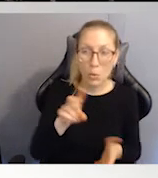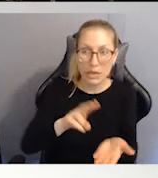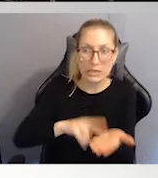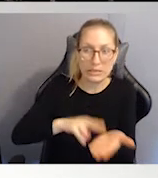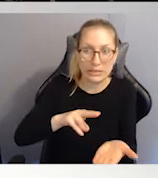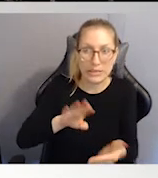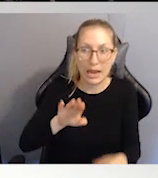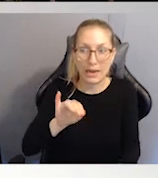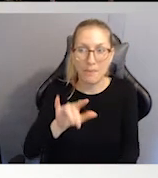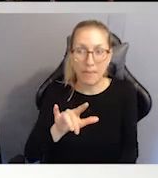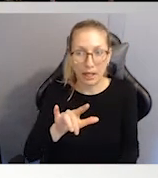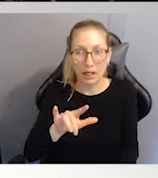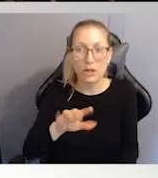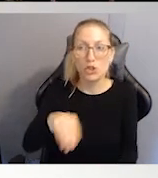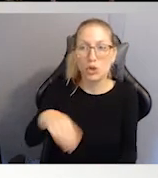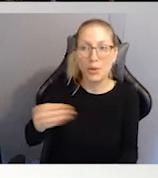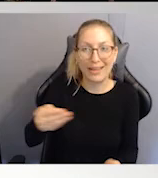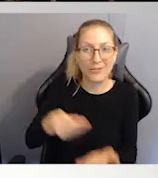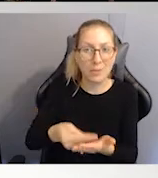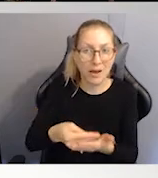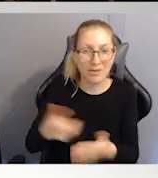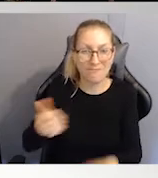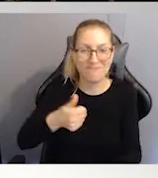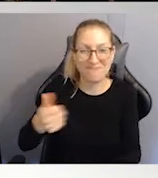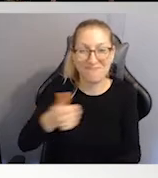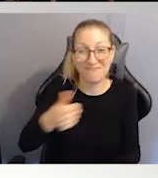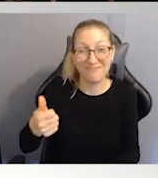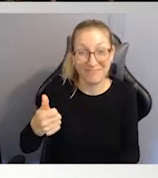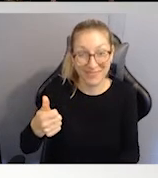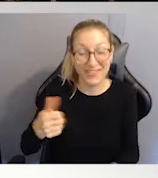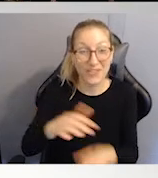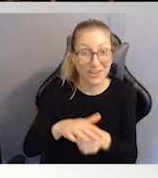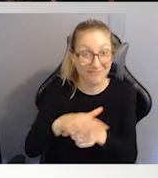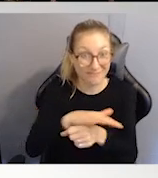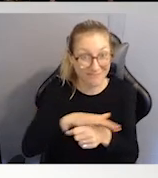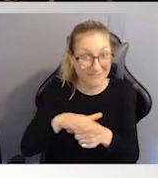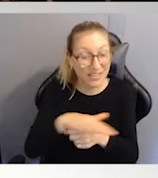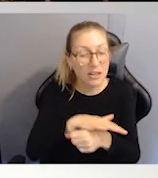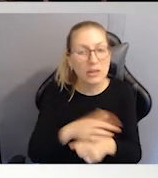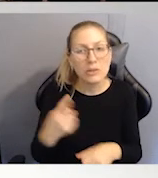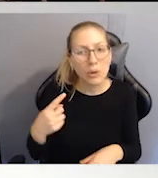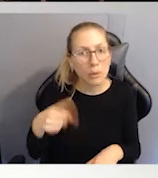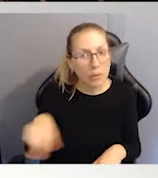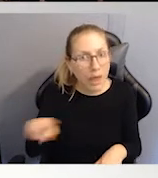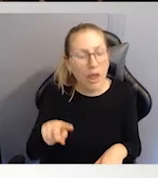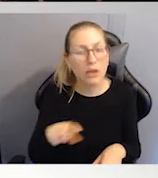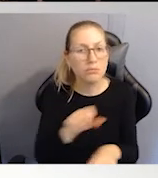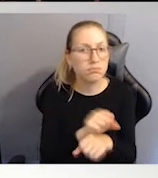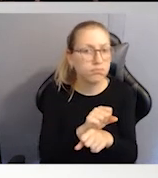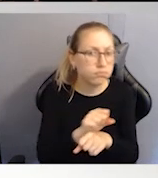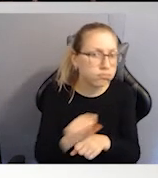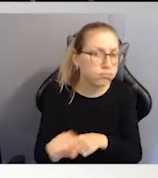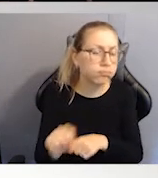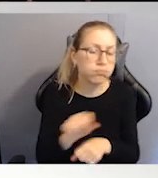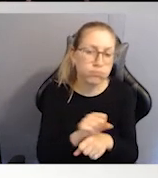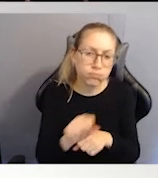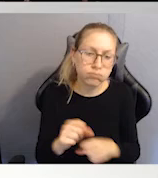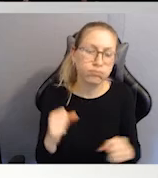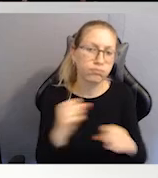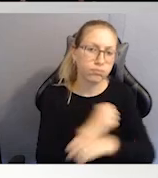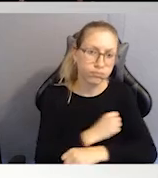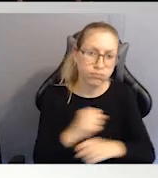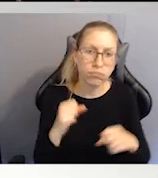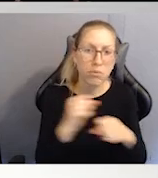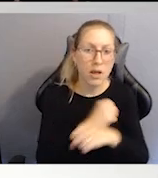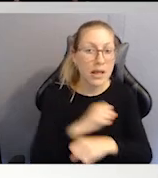to give money for transportation for our area. So they fought and fought and fought in Tallahassee and in other agencies.